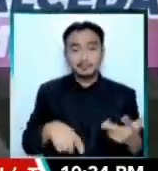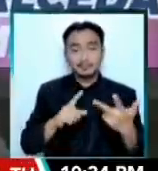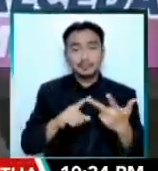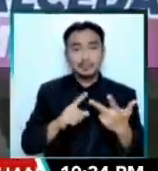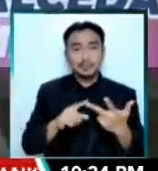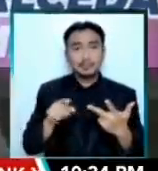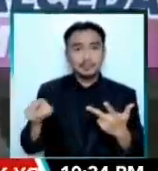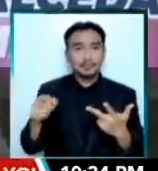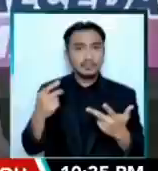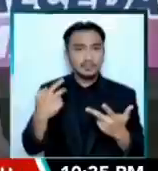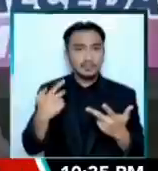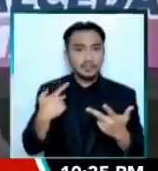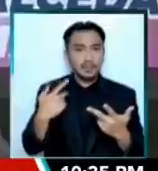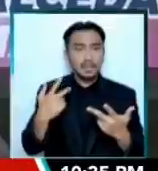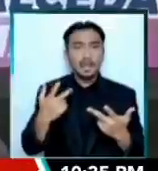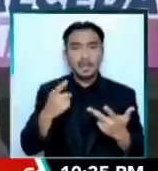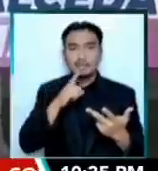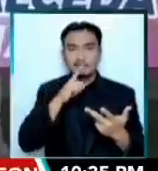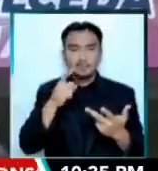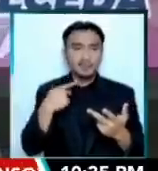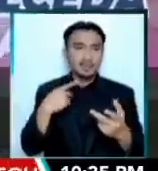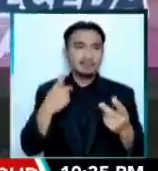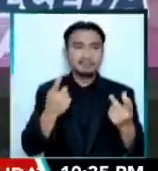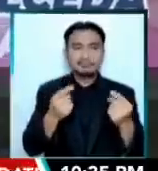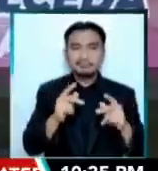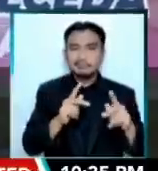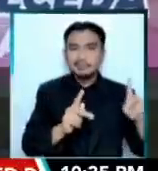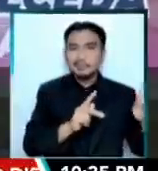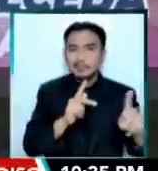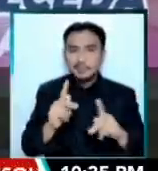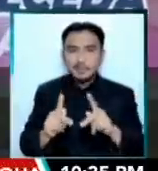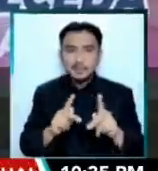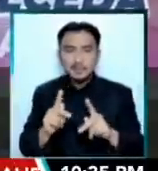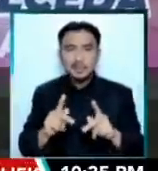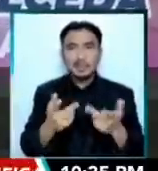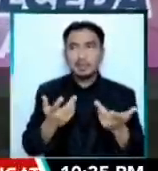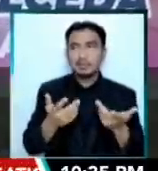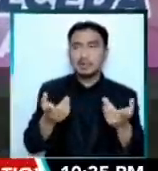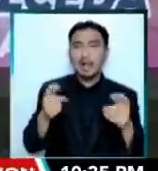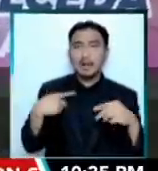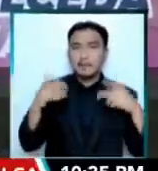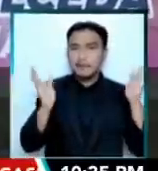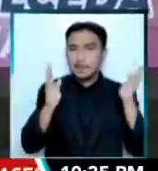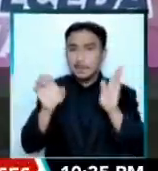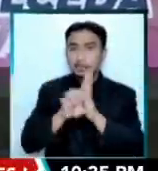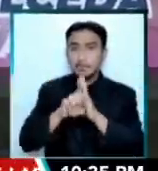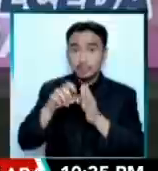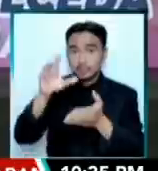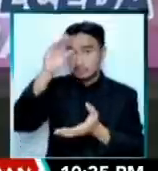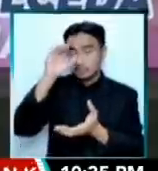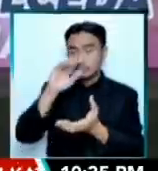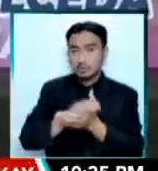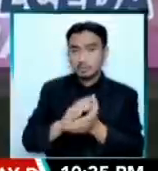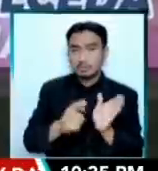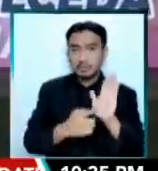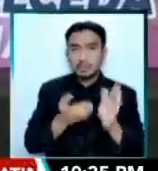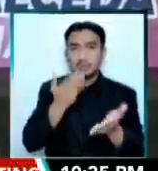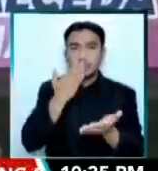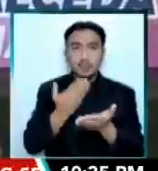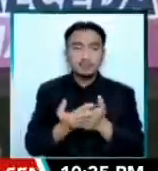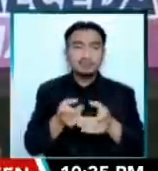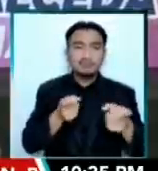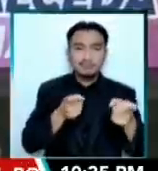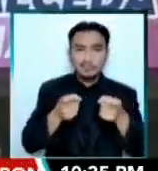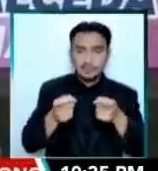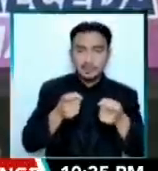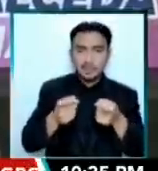her entire public life, including her husband, commitment to good governance. Good governance is good